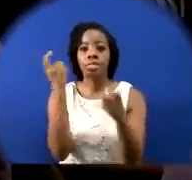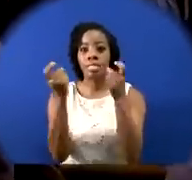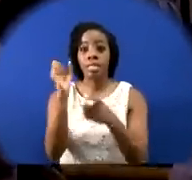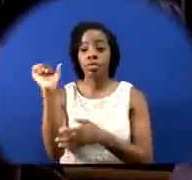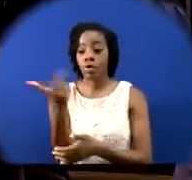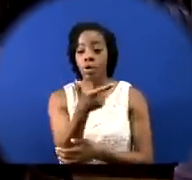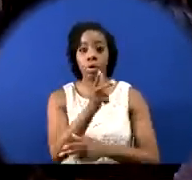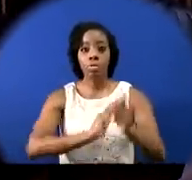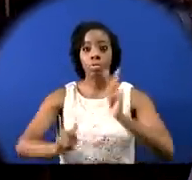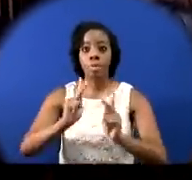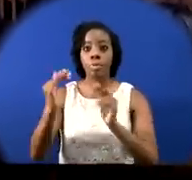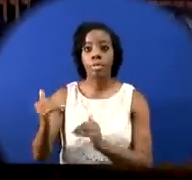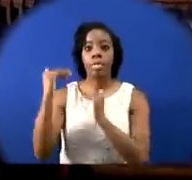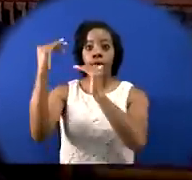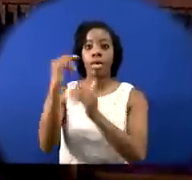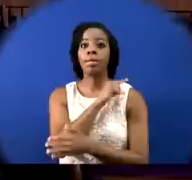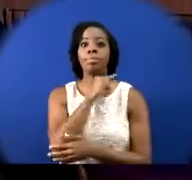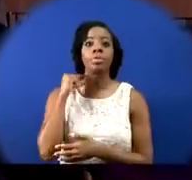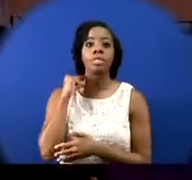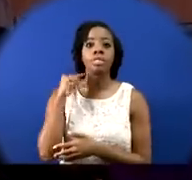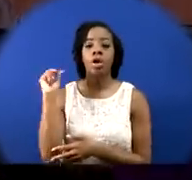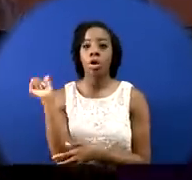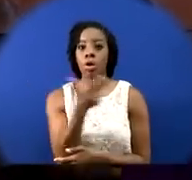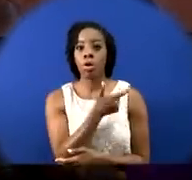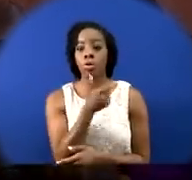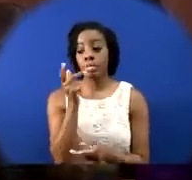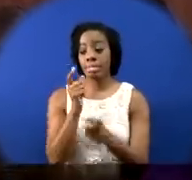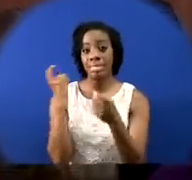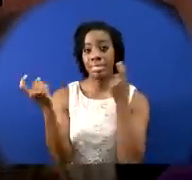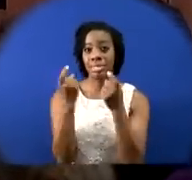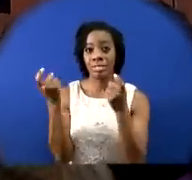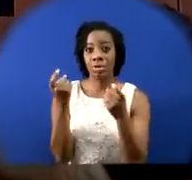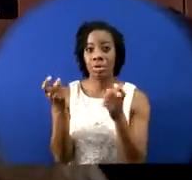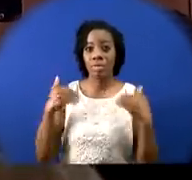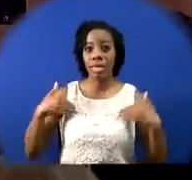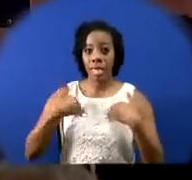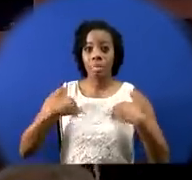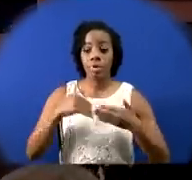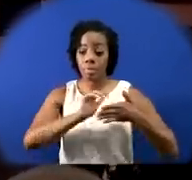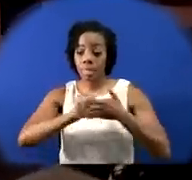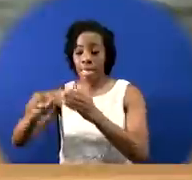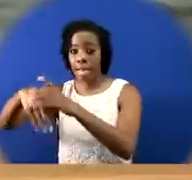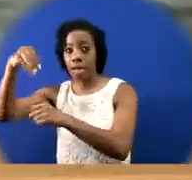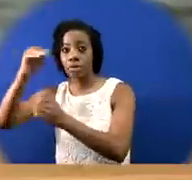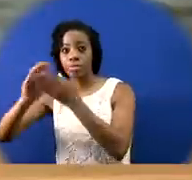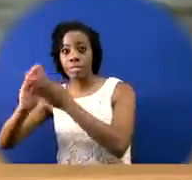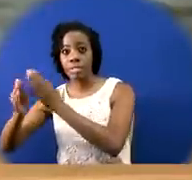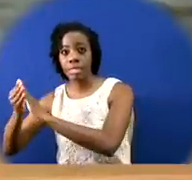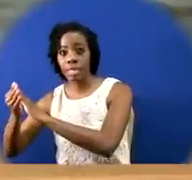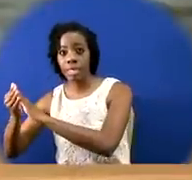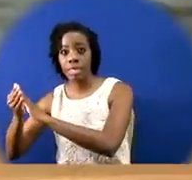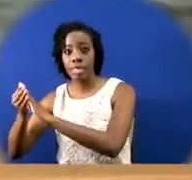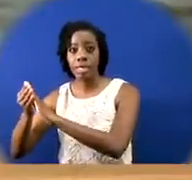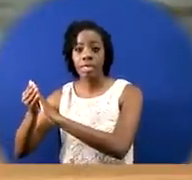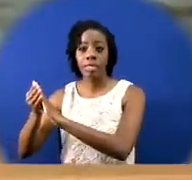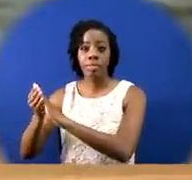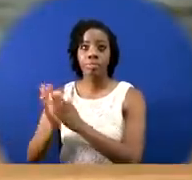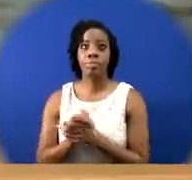and the high priest would put all the sins on that animal, and it would be led out of the city to literally take their sins